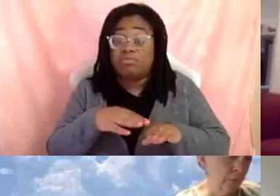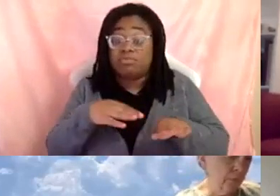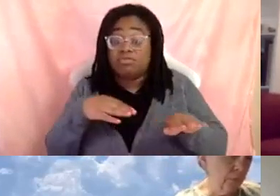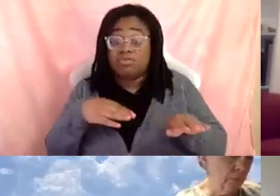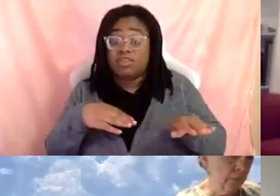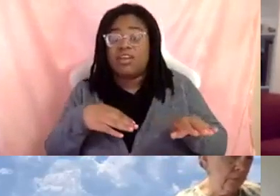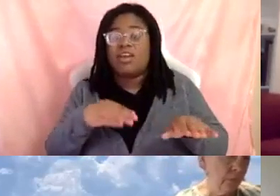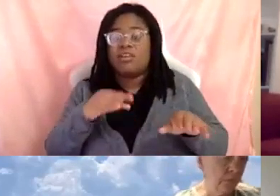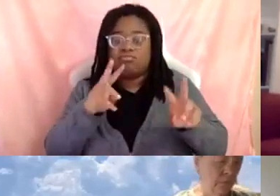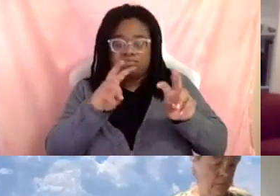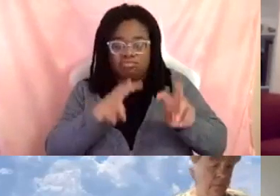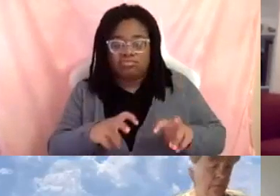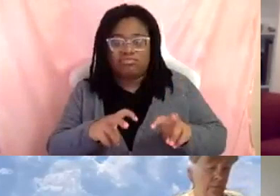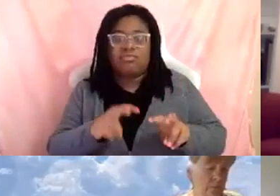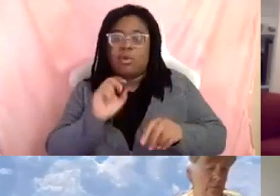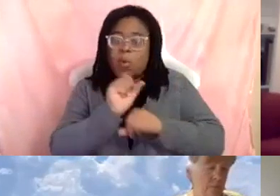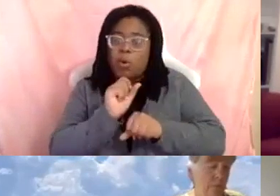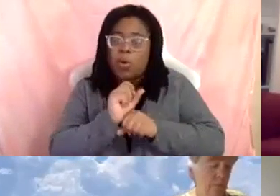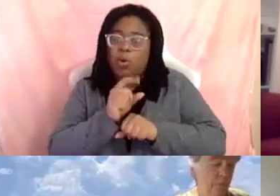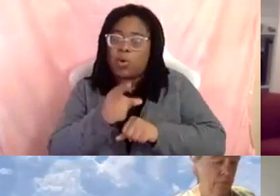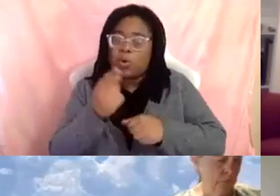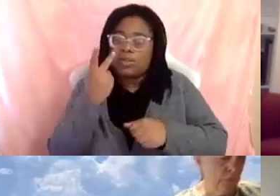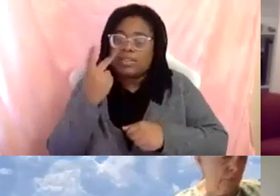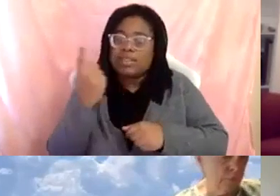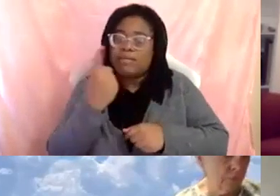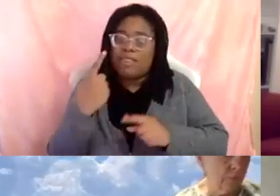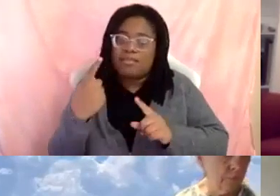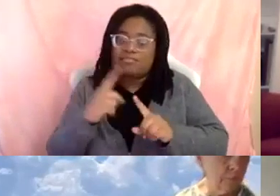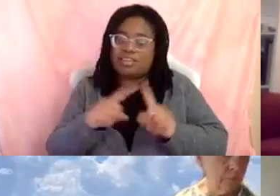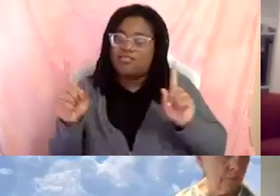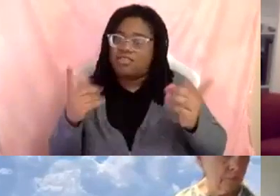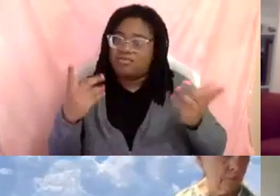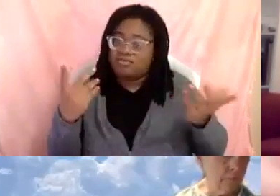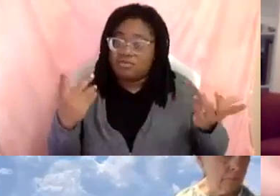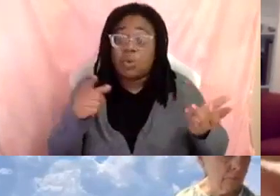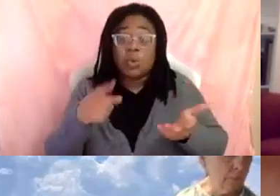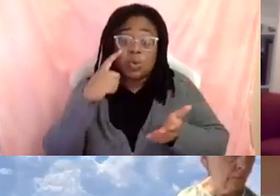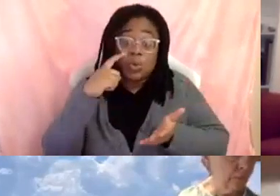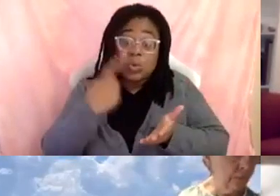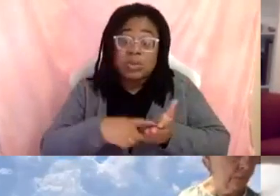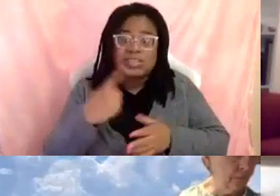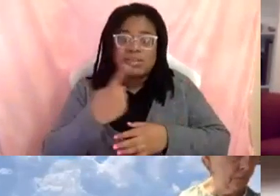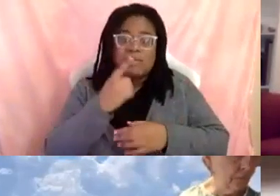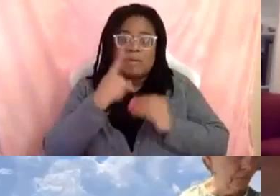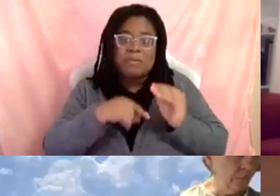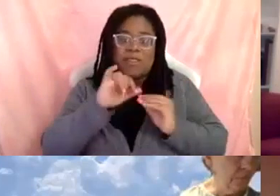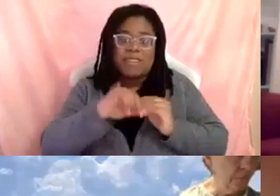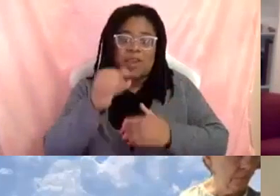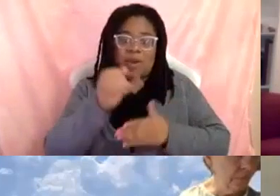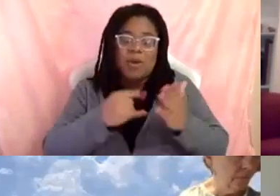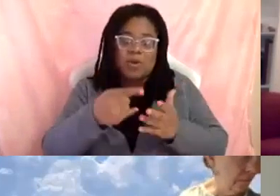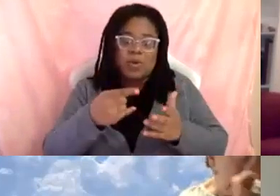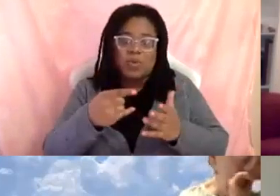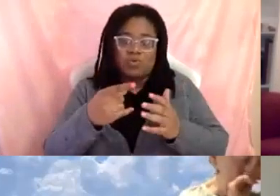work, you'll see something different, or you'll notice something about the art that you have put